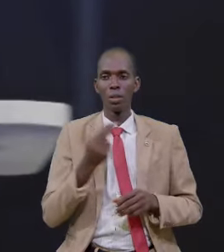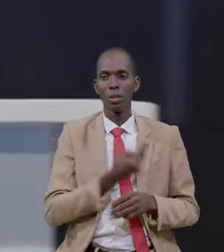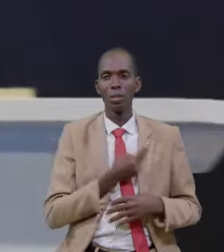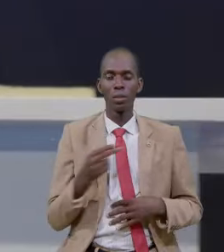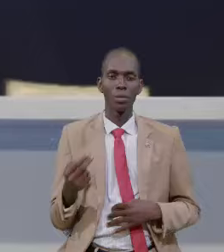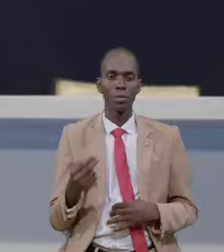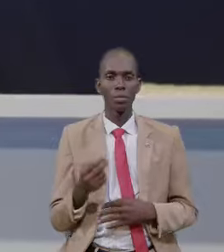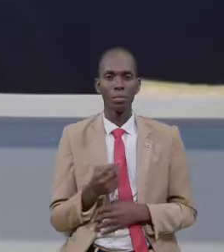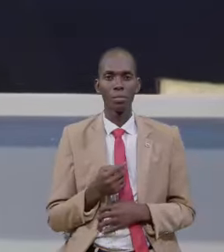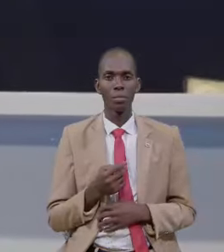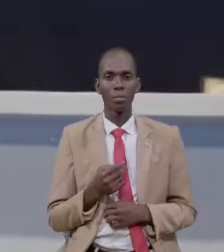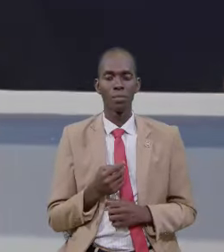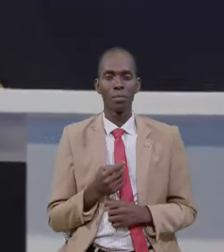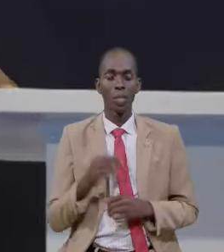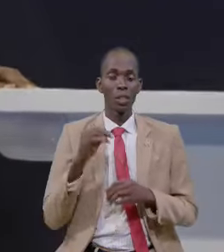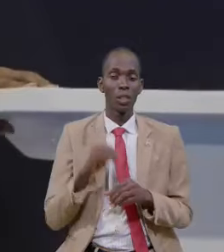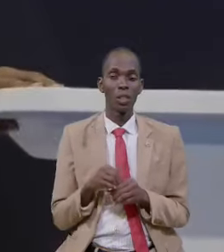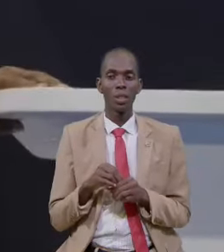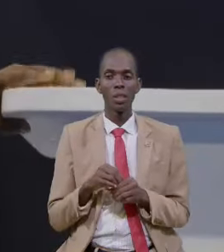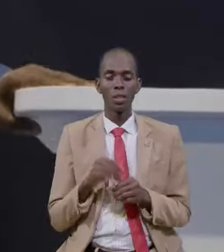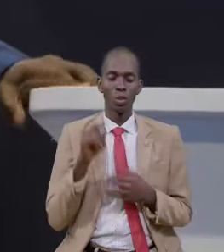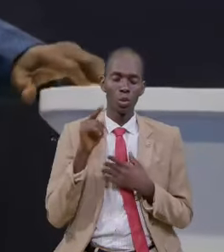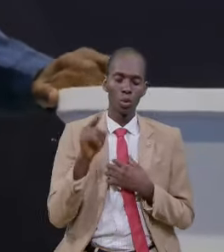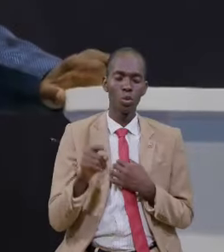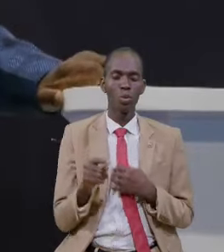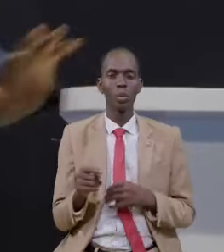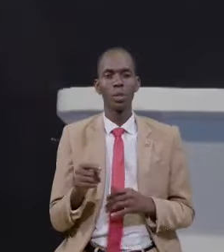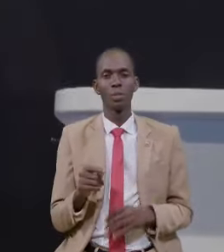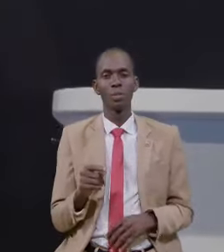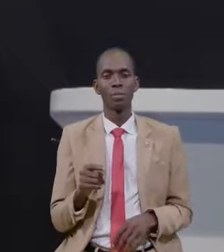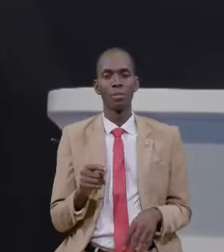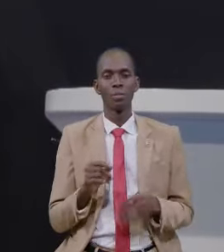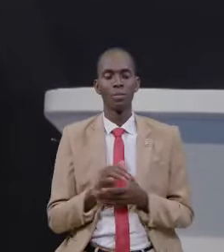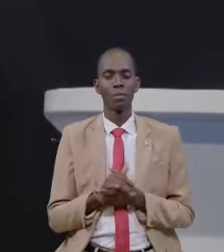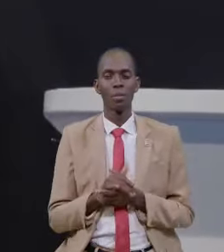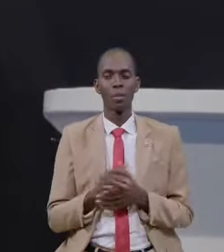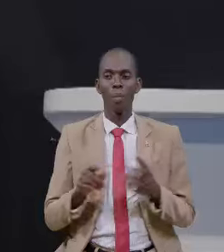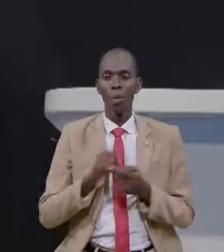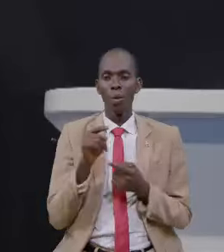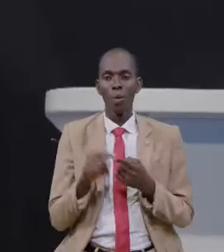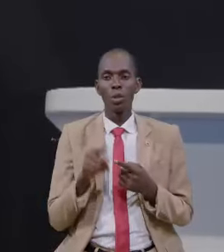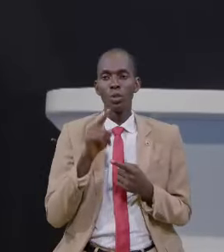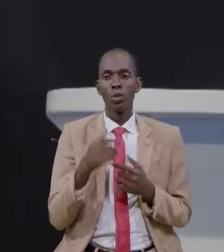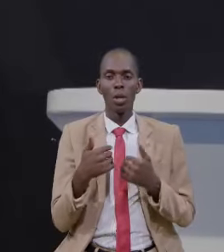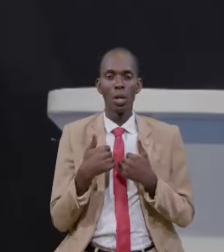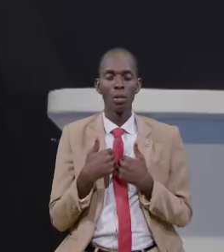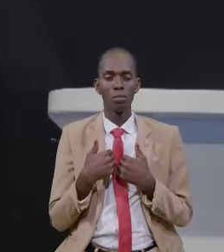us, in you. Now, when you have